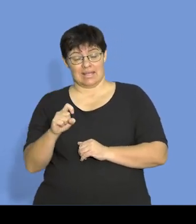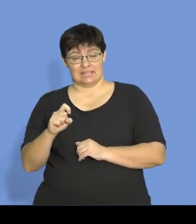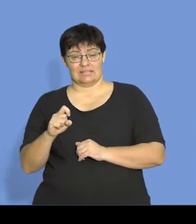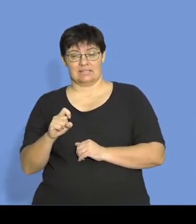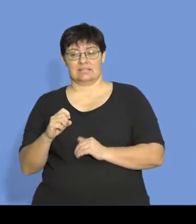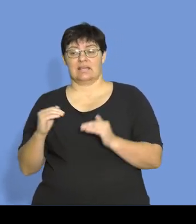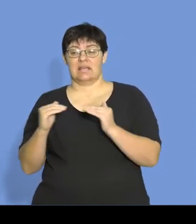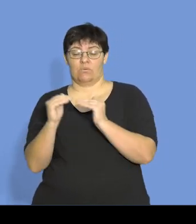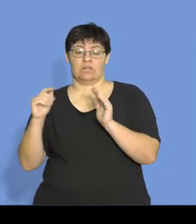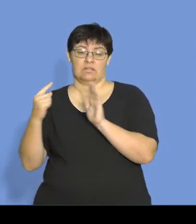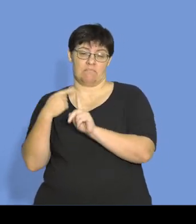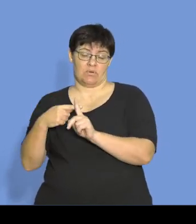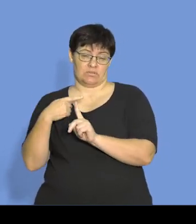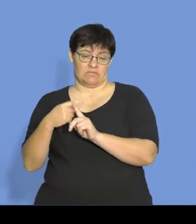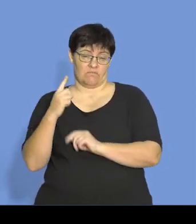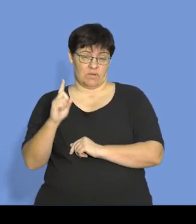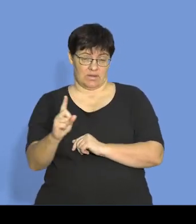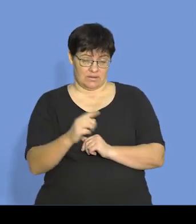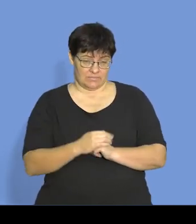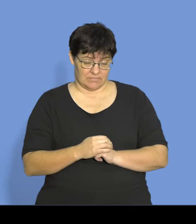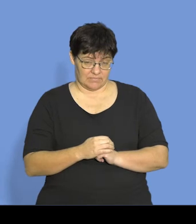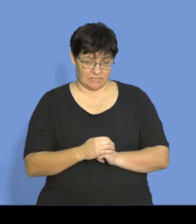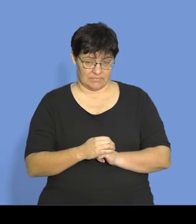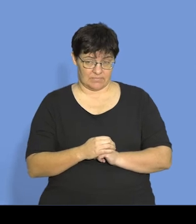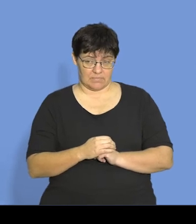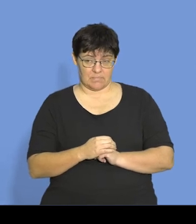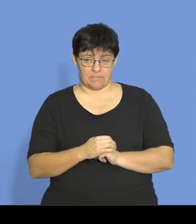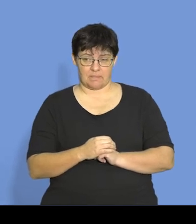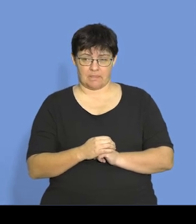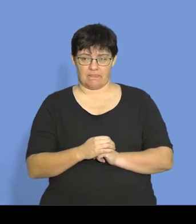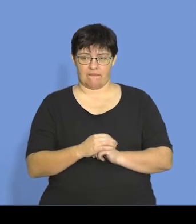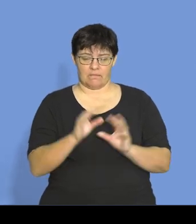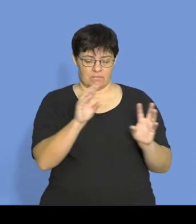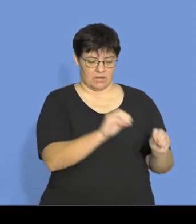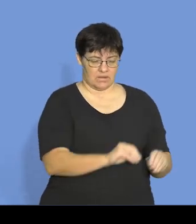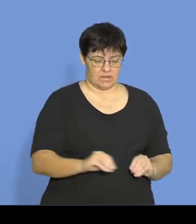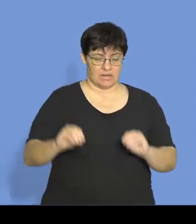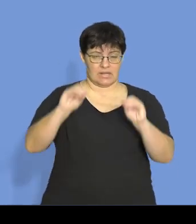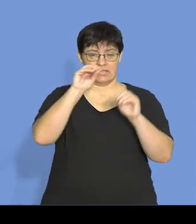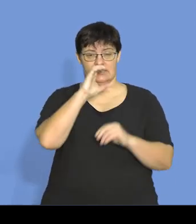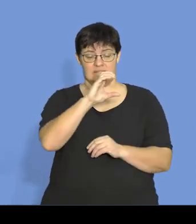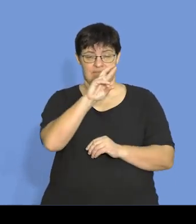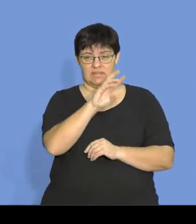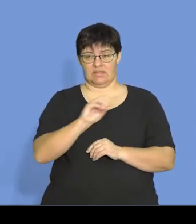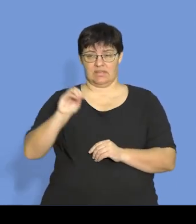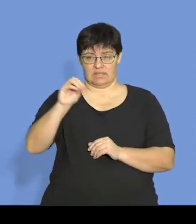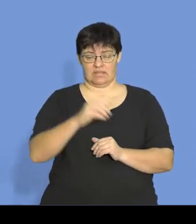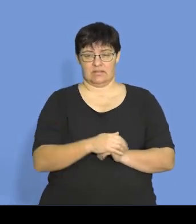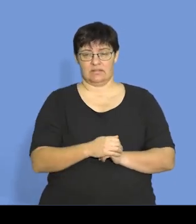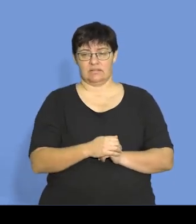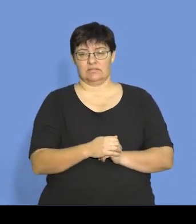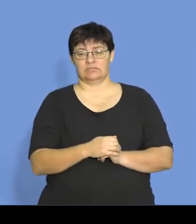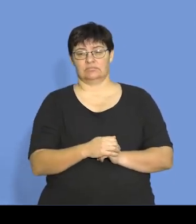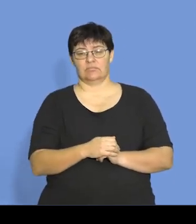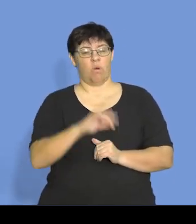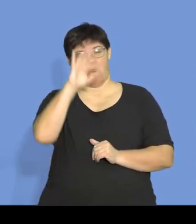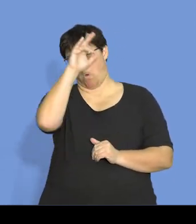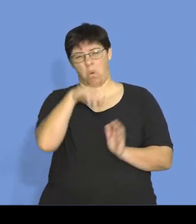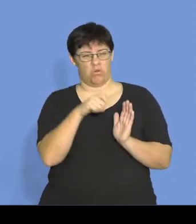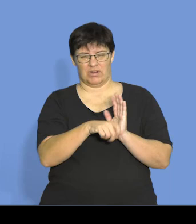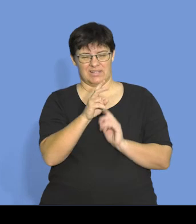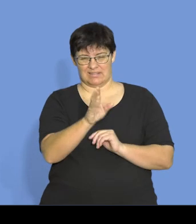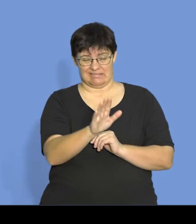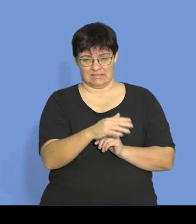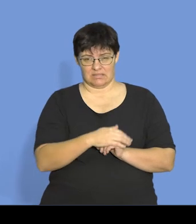be equals to a +1. So for this one, I'm just gonna take the critical values and plot them. I'm not gonna rewrite